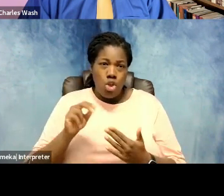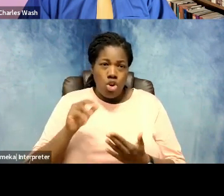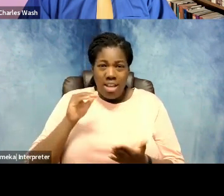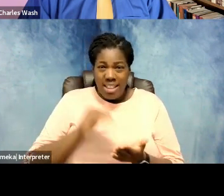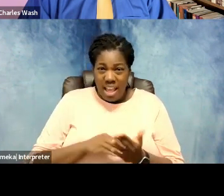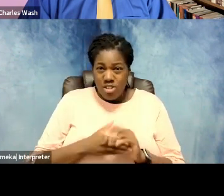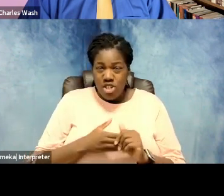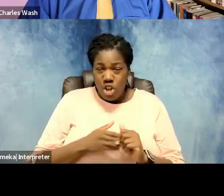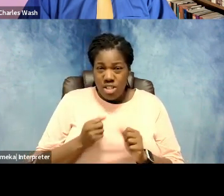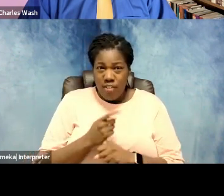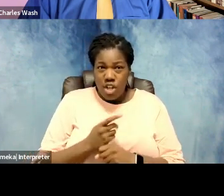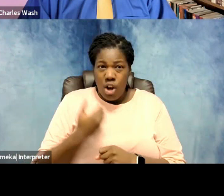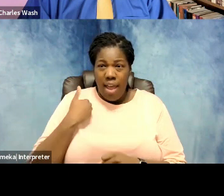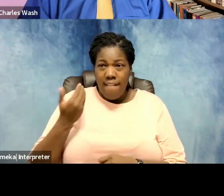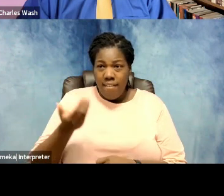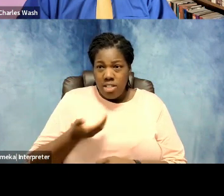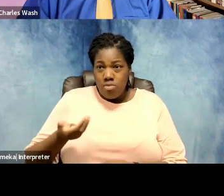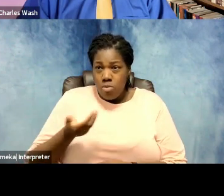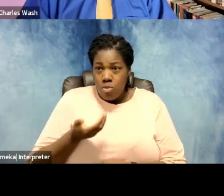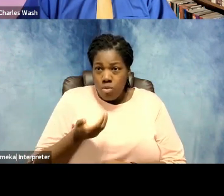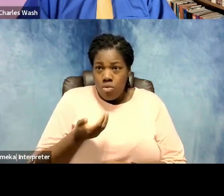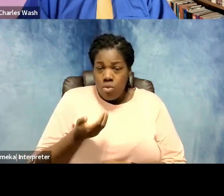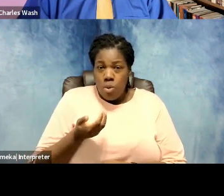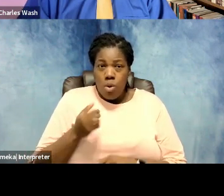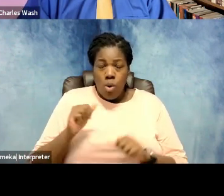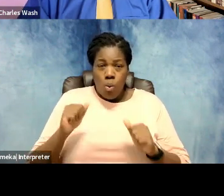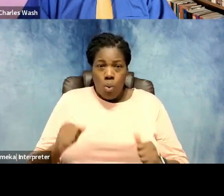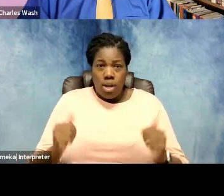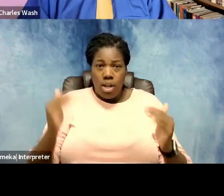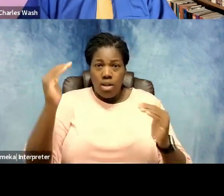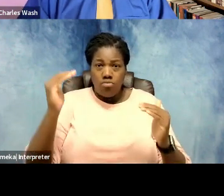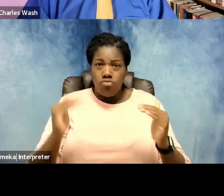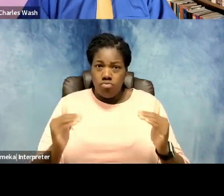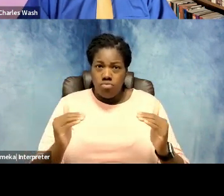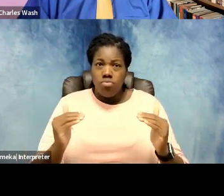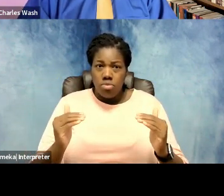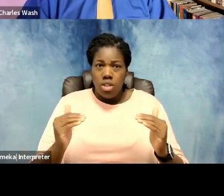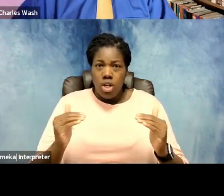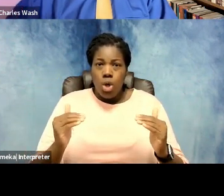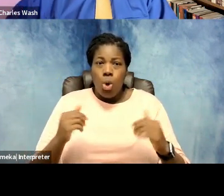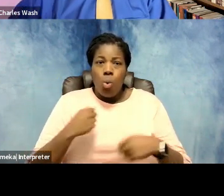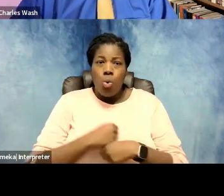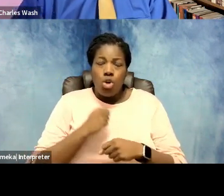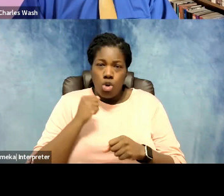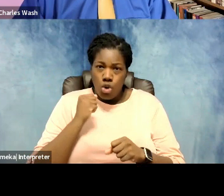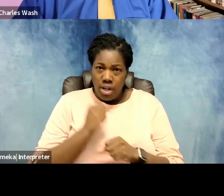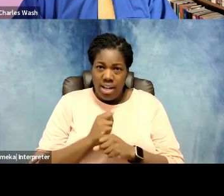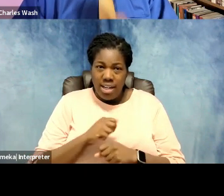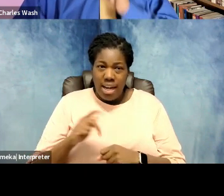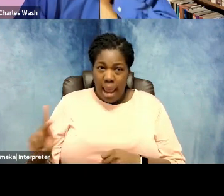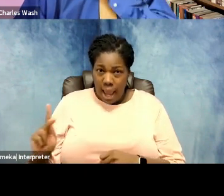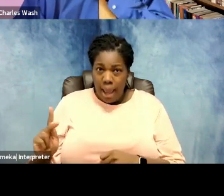smartphone. Let's meet them where they are. We created an app with offline functionality by having that